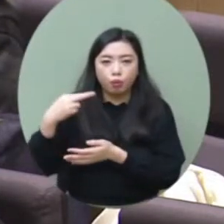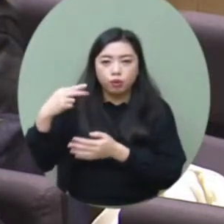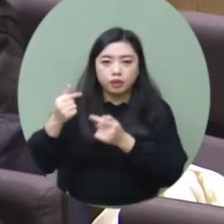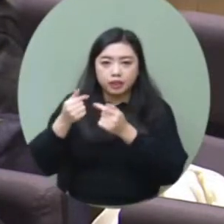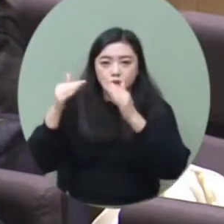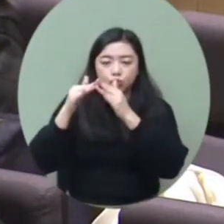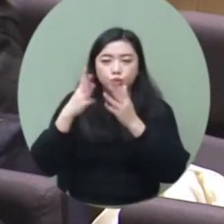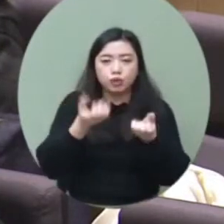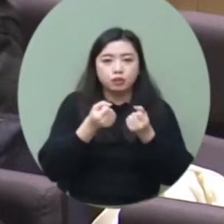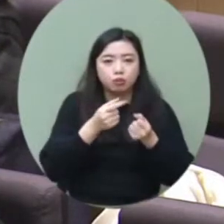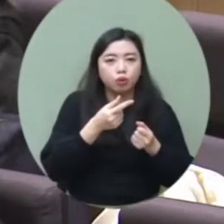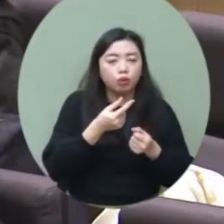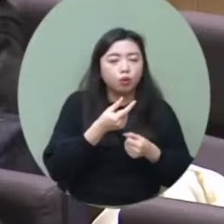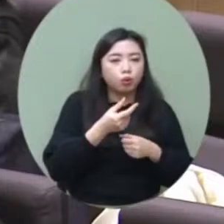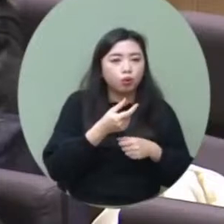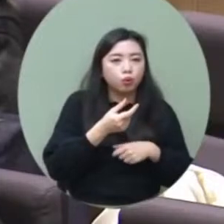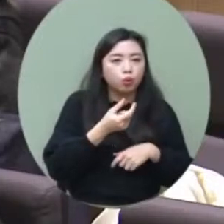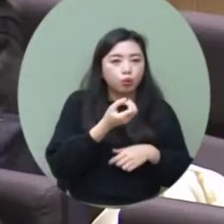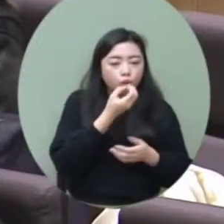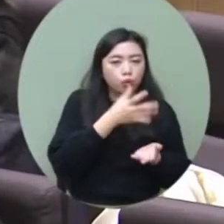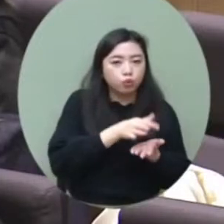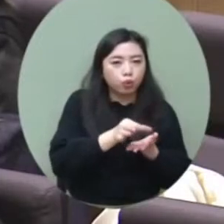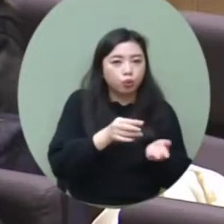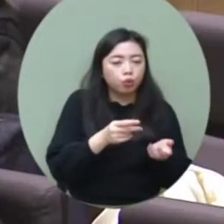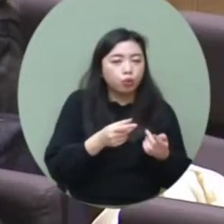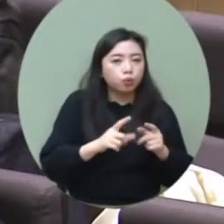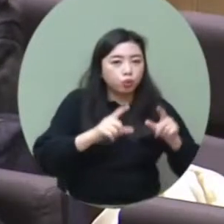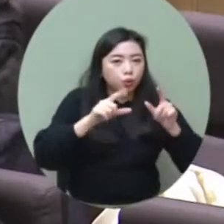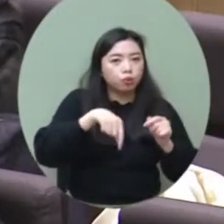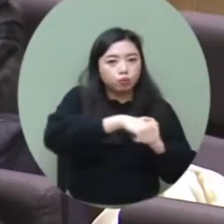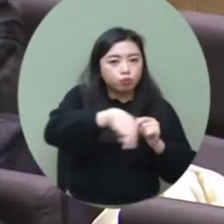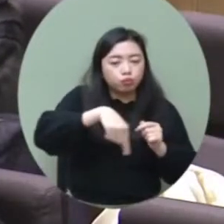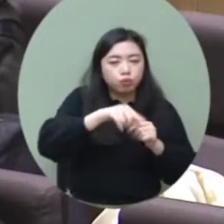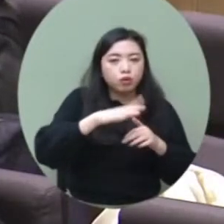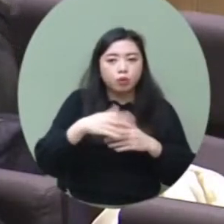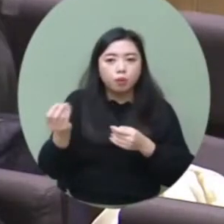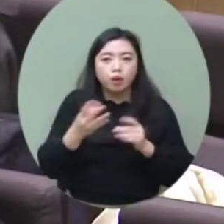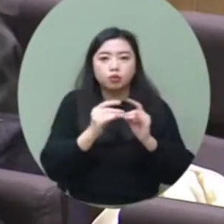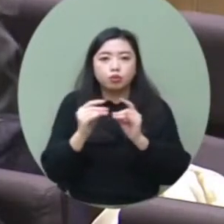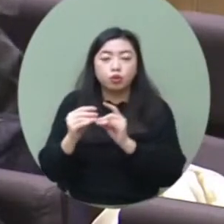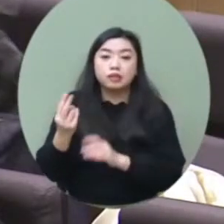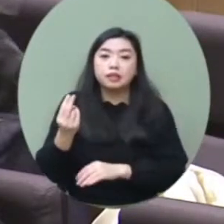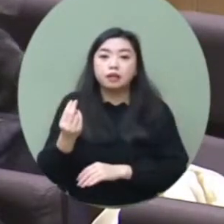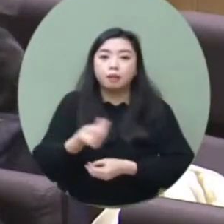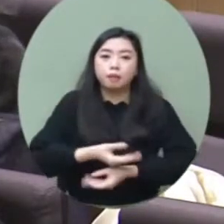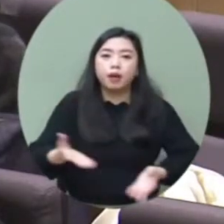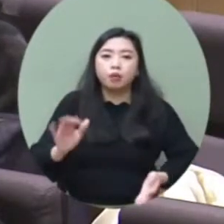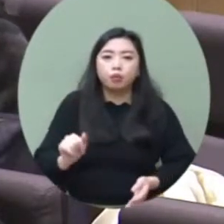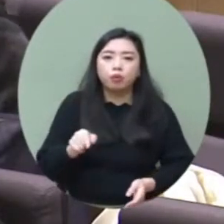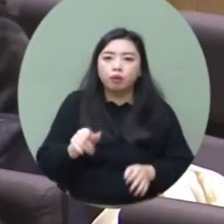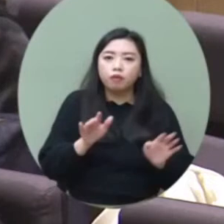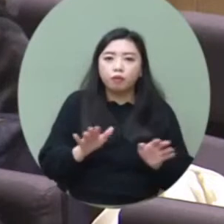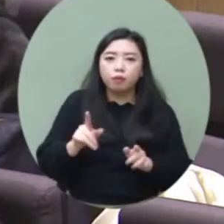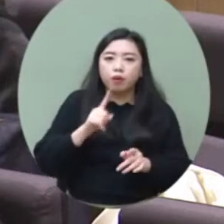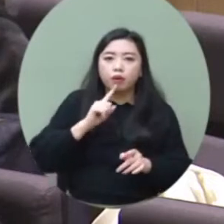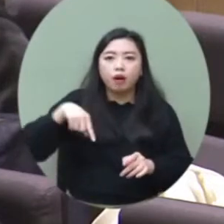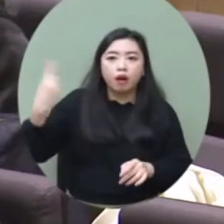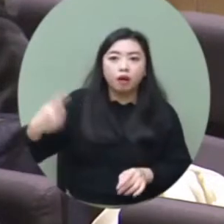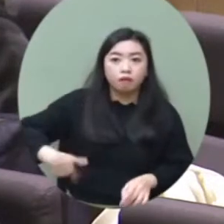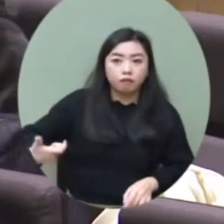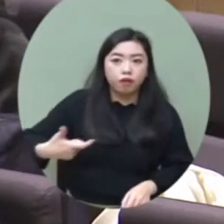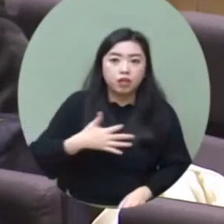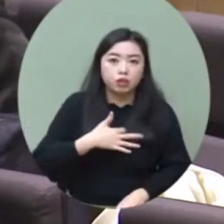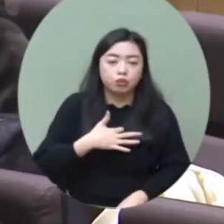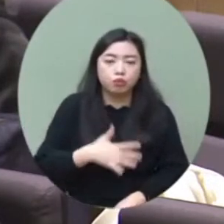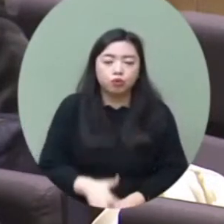allowed to stay at hospitals with them? And you said the St. Paul's Hospital has offered 20 beds for patients from the Island East